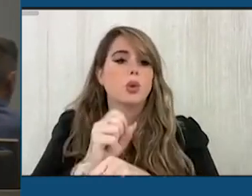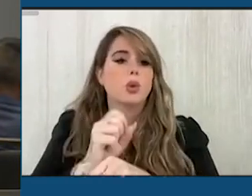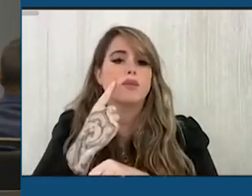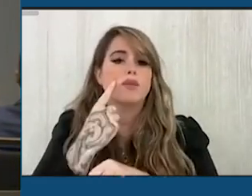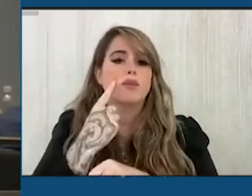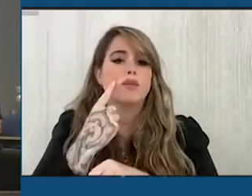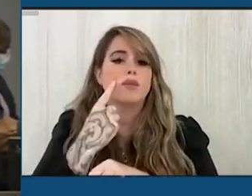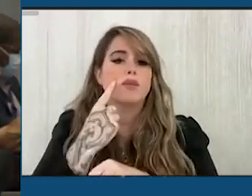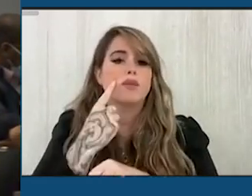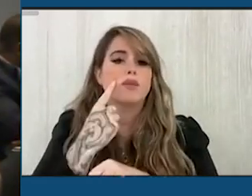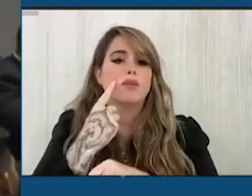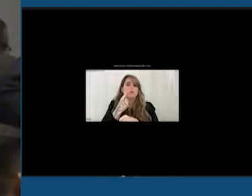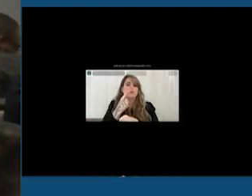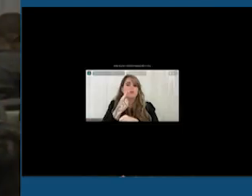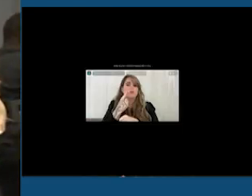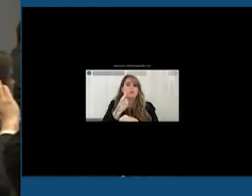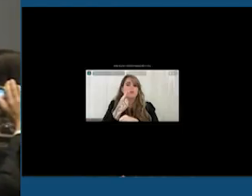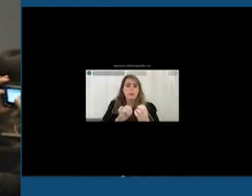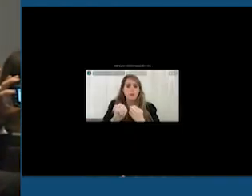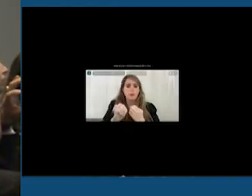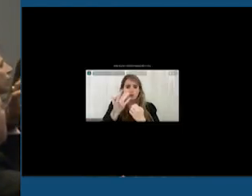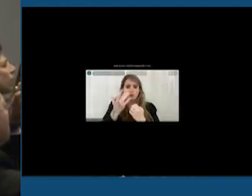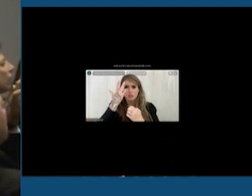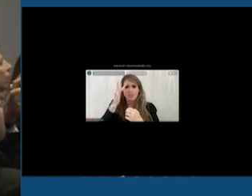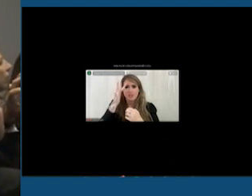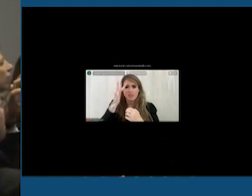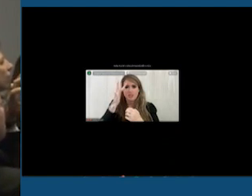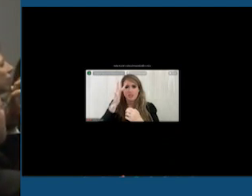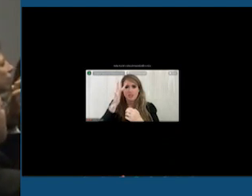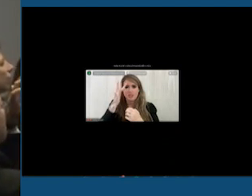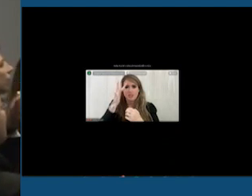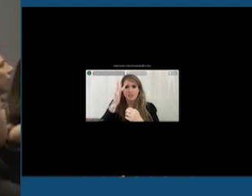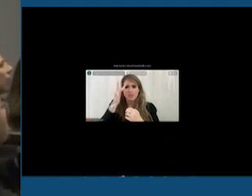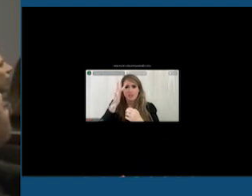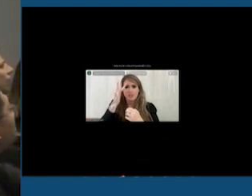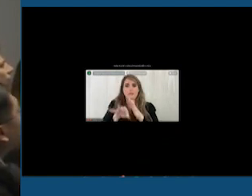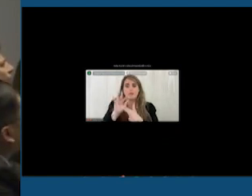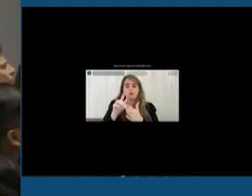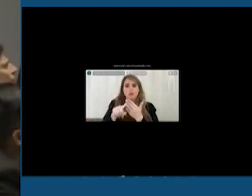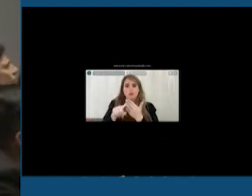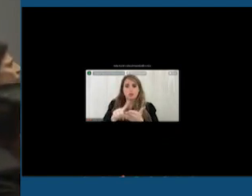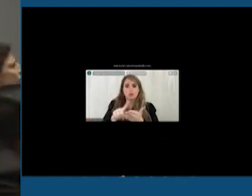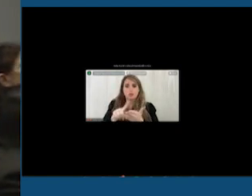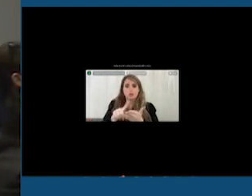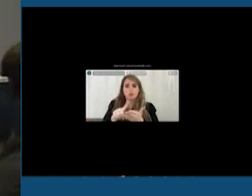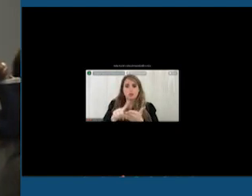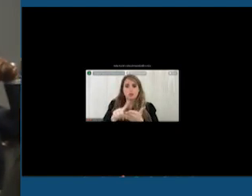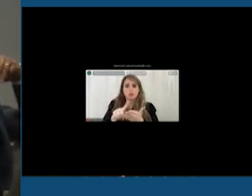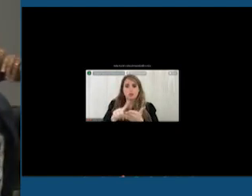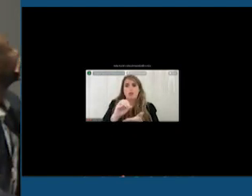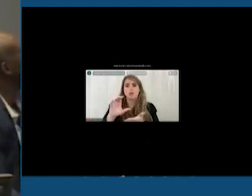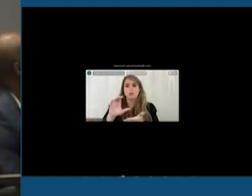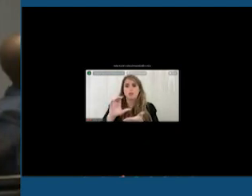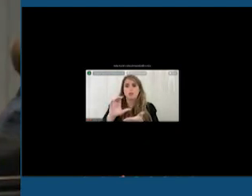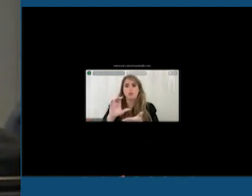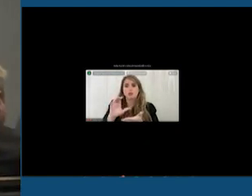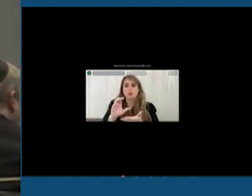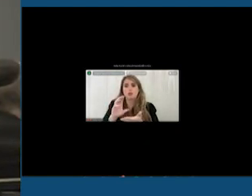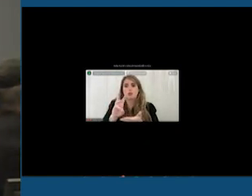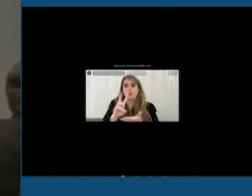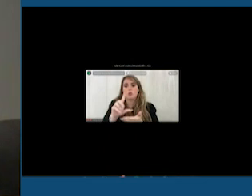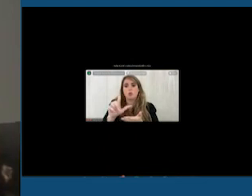emotional intelligence. And even during COVID, what we found in our research is that your occupational well-being and